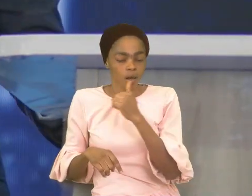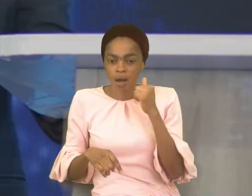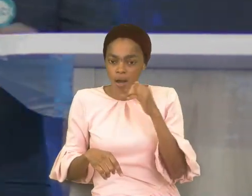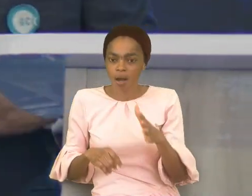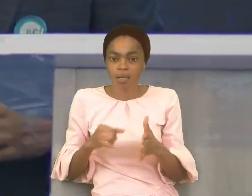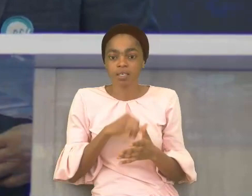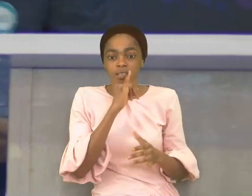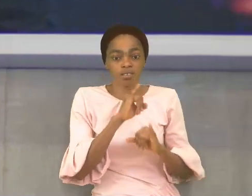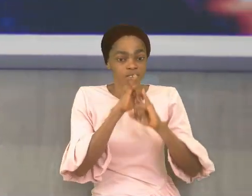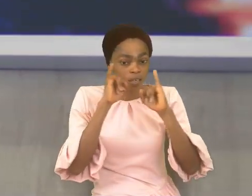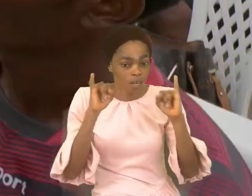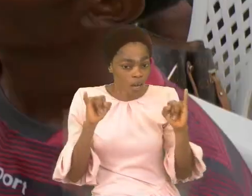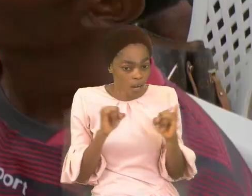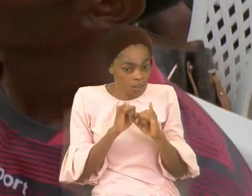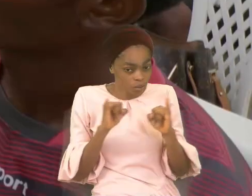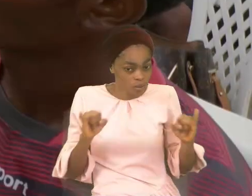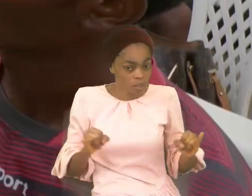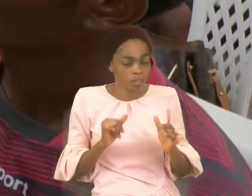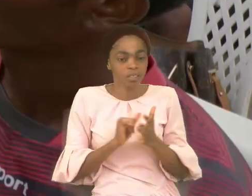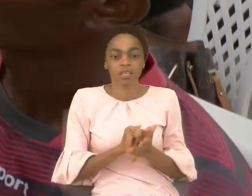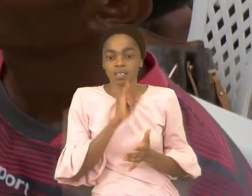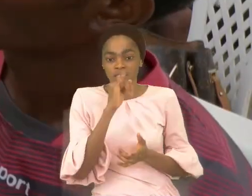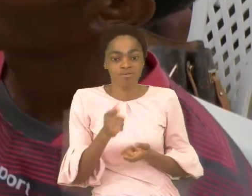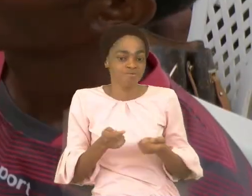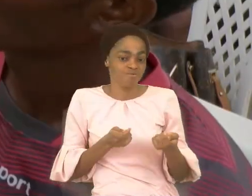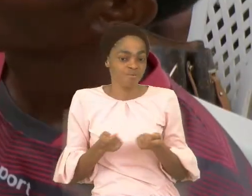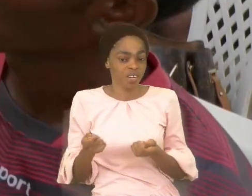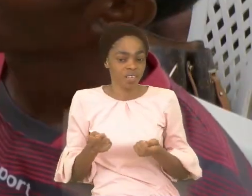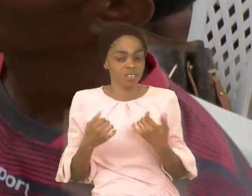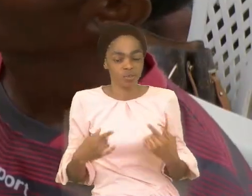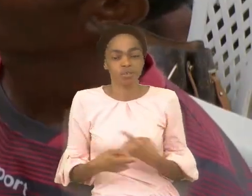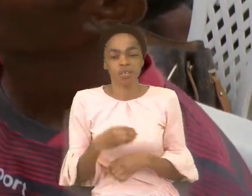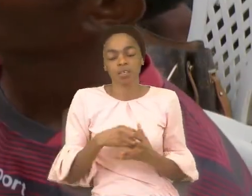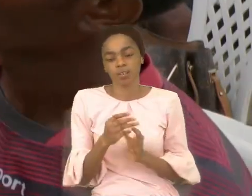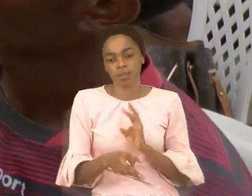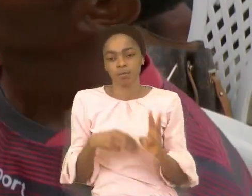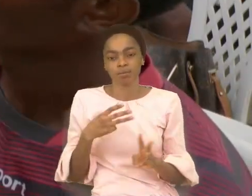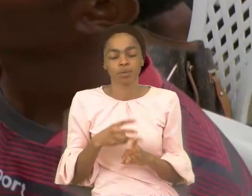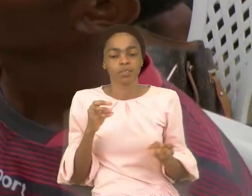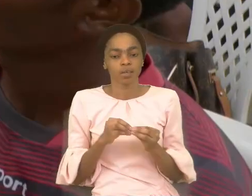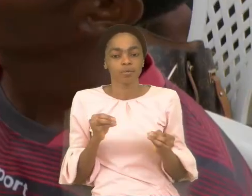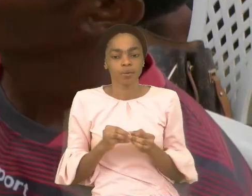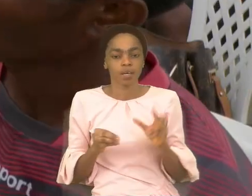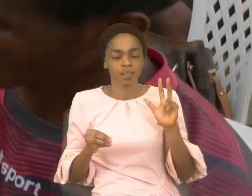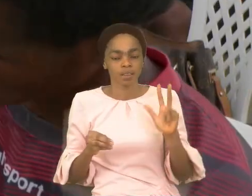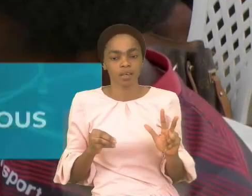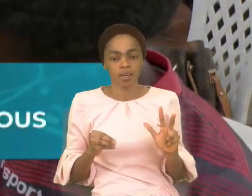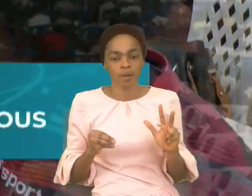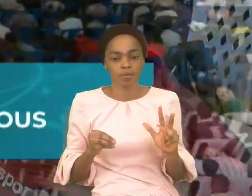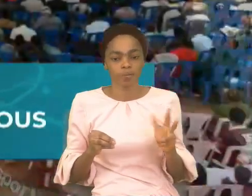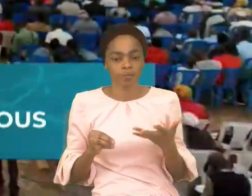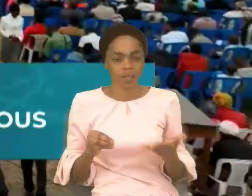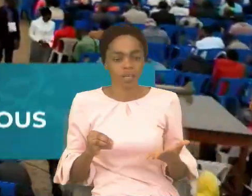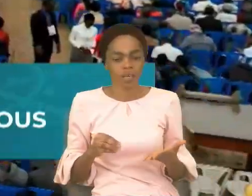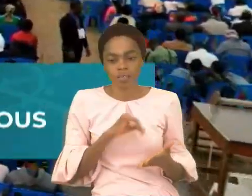in the world. Look at number 3 here. Number 3 here, the indignation against the righteous.